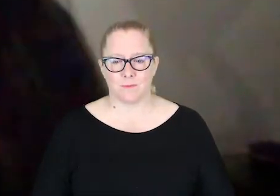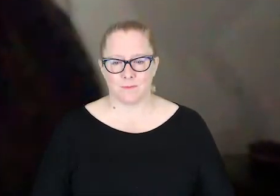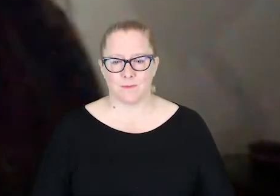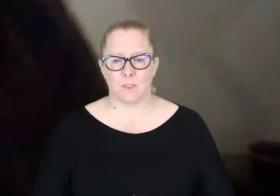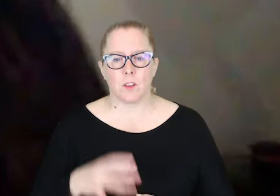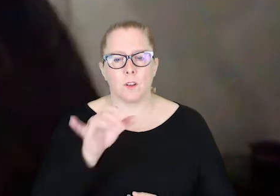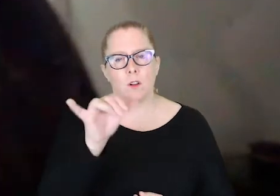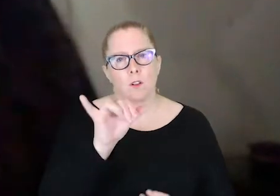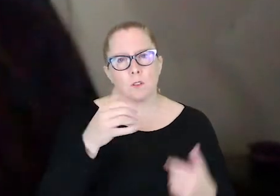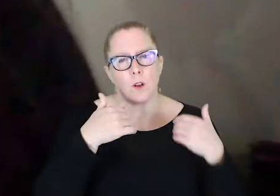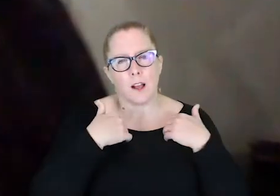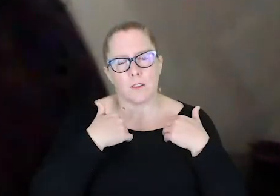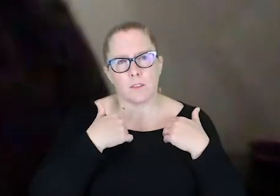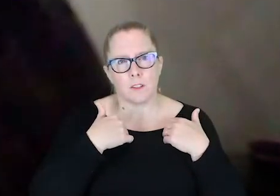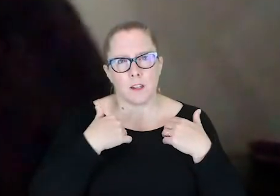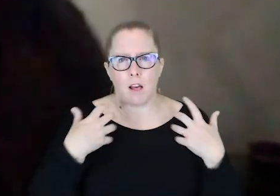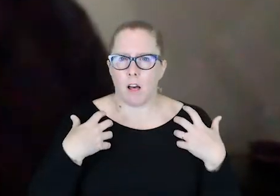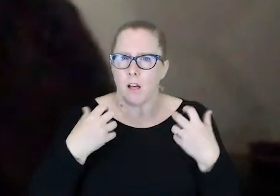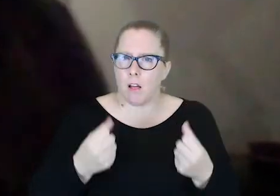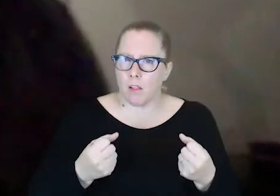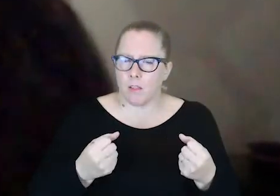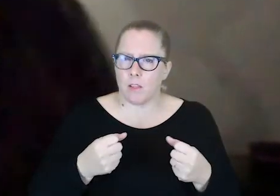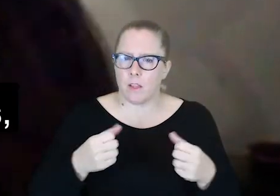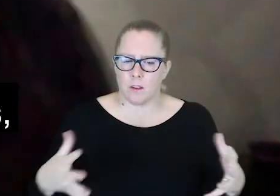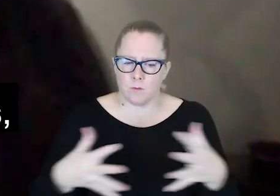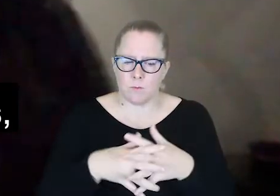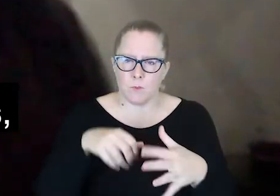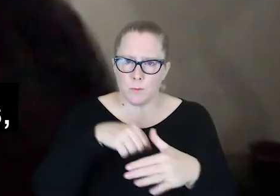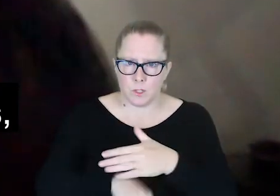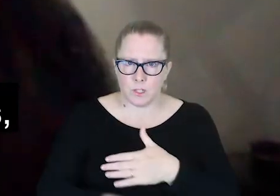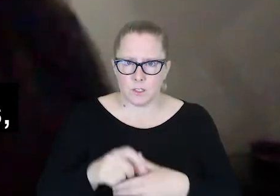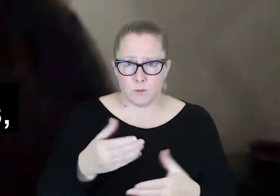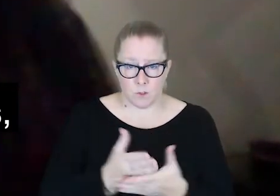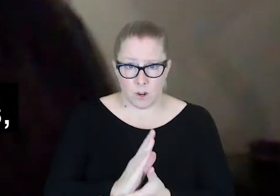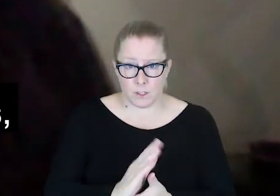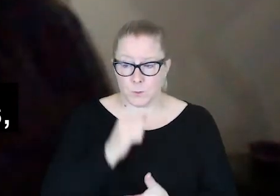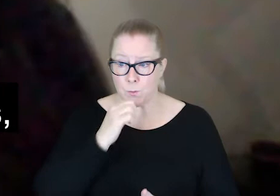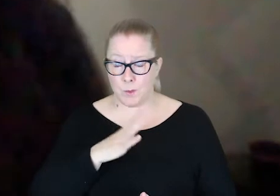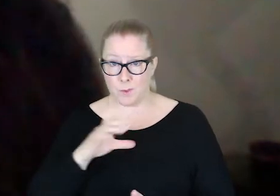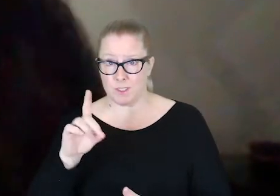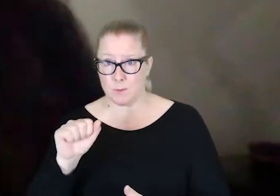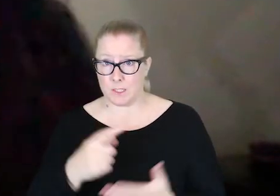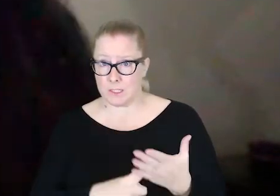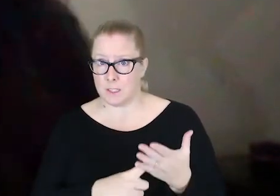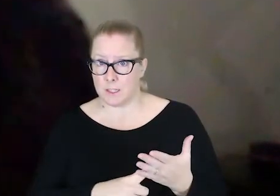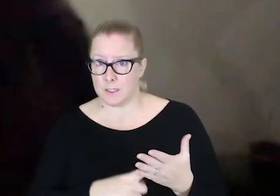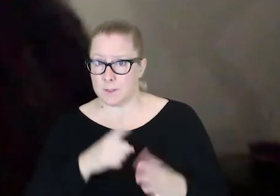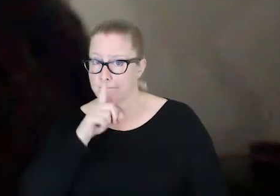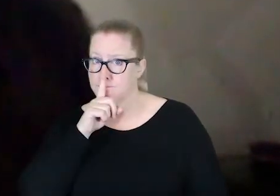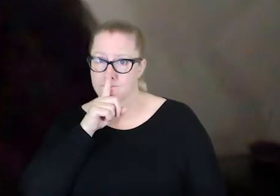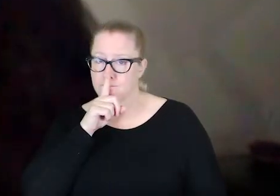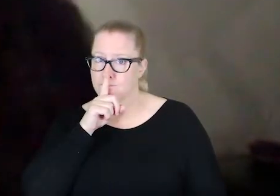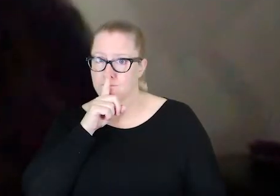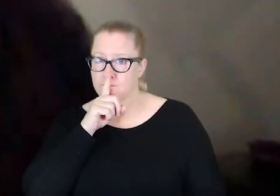like sexual health and reproductive rights, which women and girls with disabilities are never talking about